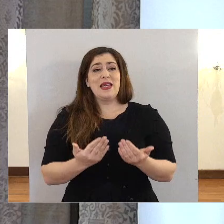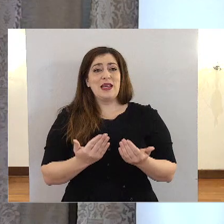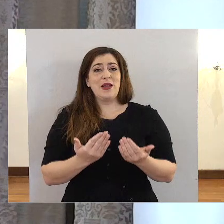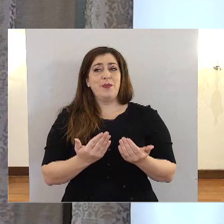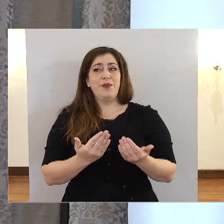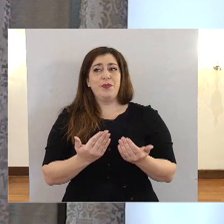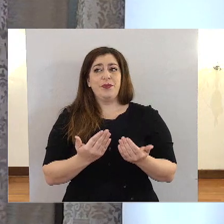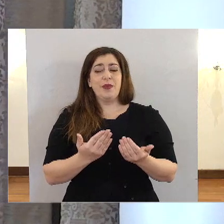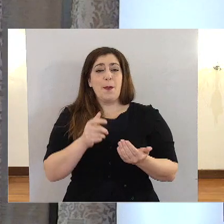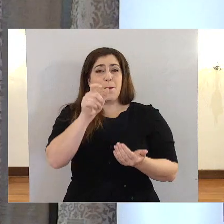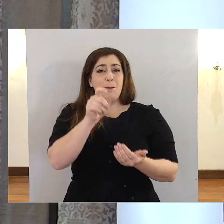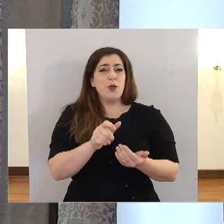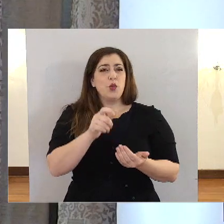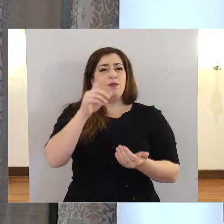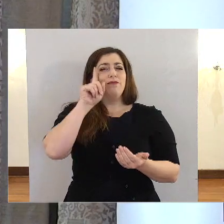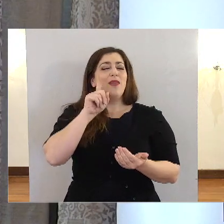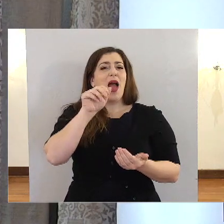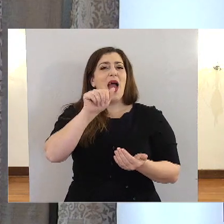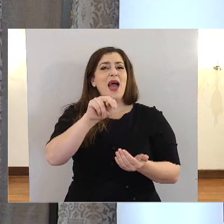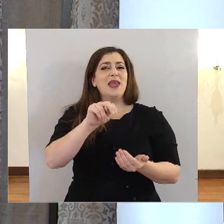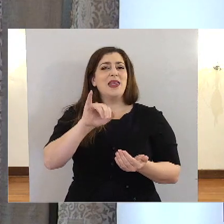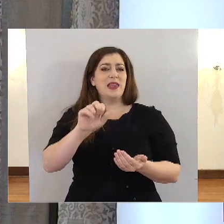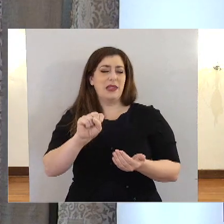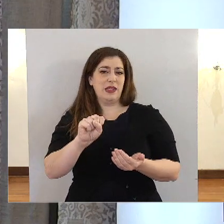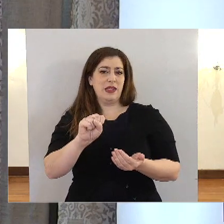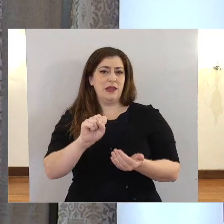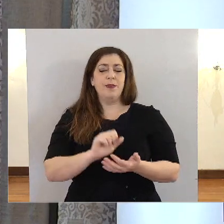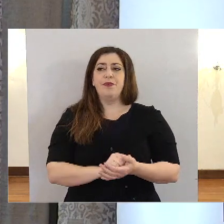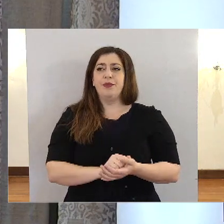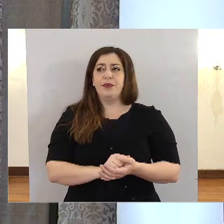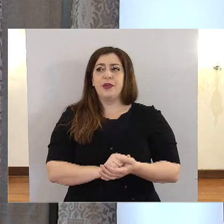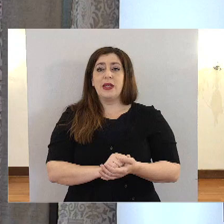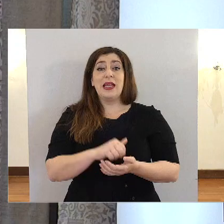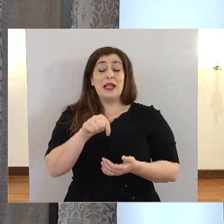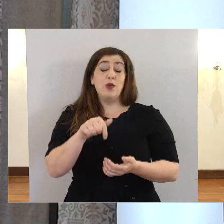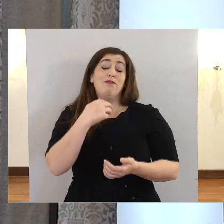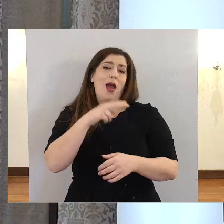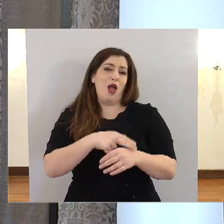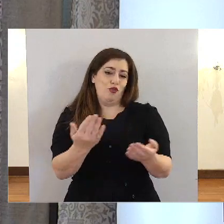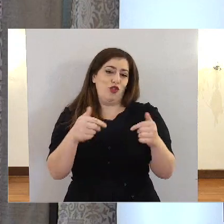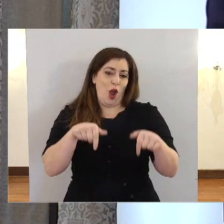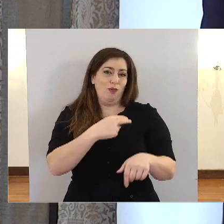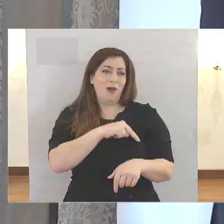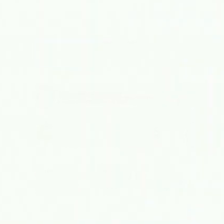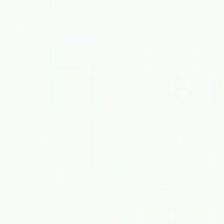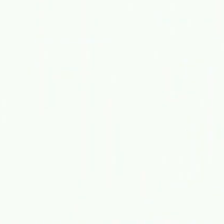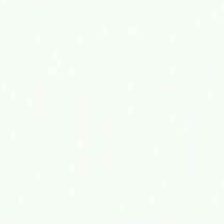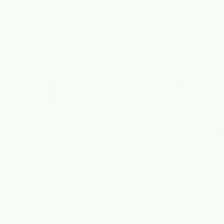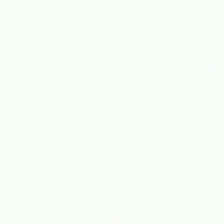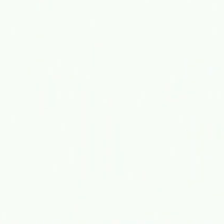She's not physically with us this morning, but we still have her with us visually through this recording.